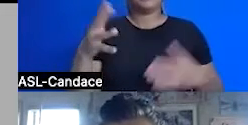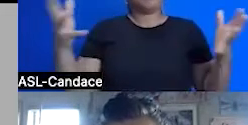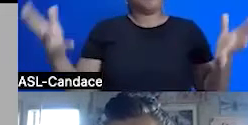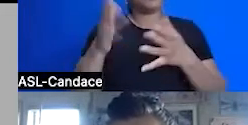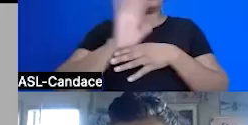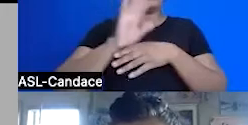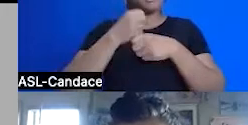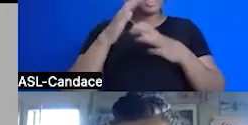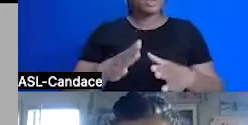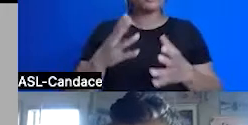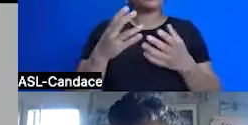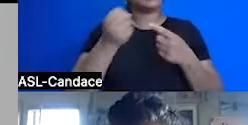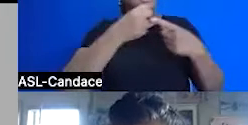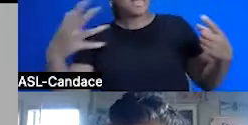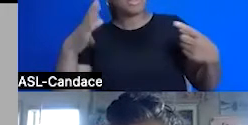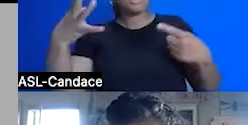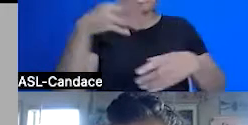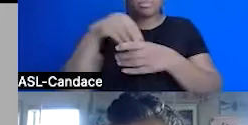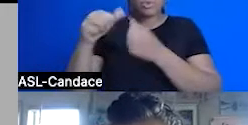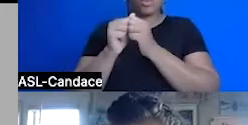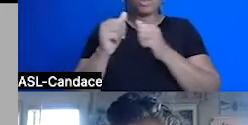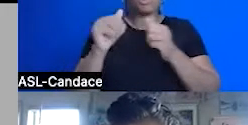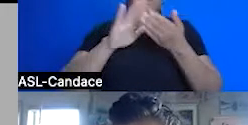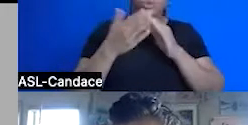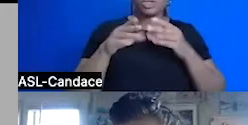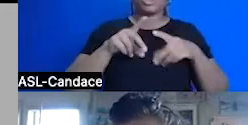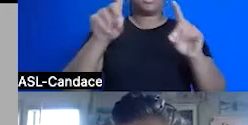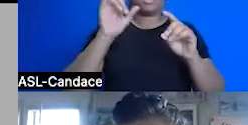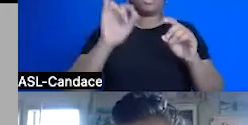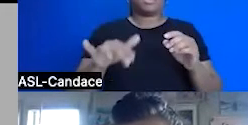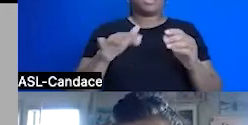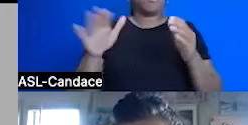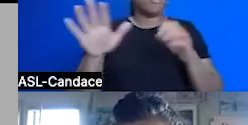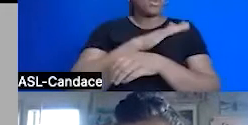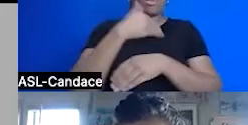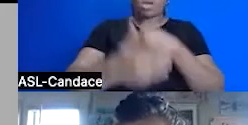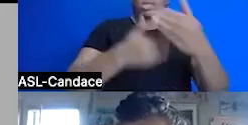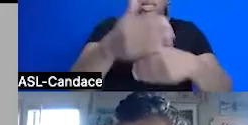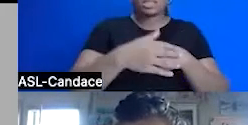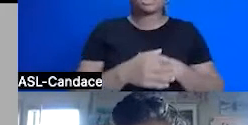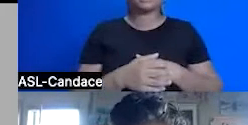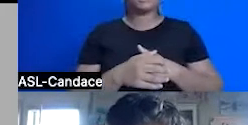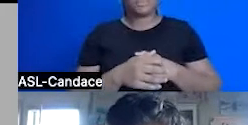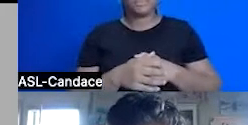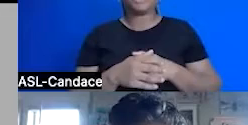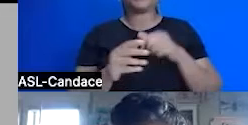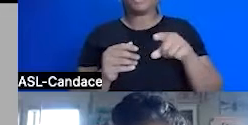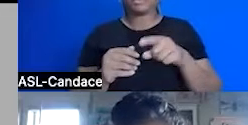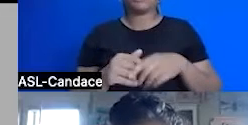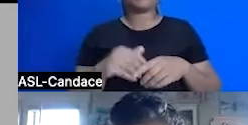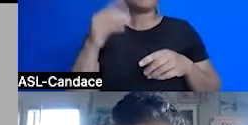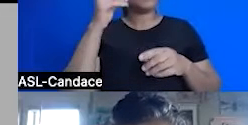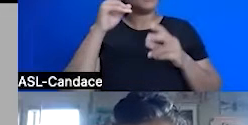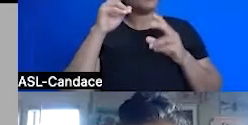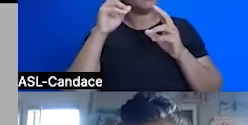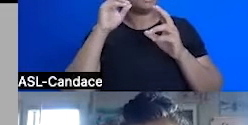elaborate on their engagement with their participants or community during the entire production process and seeks to understand their ethics in their process, right? So